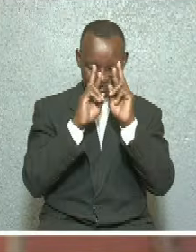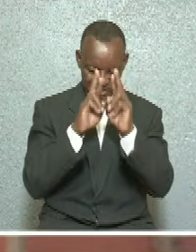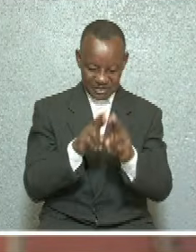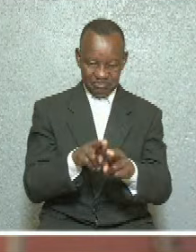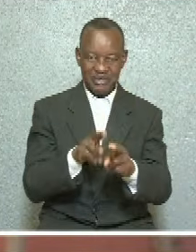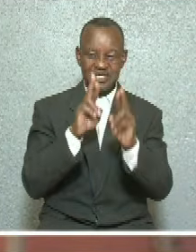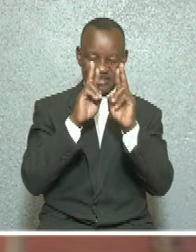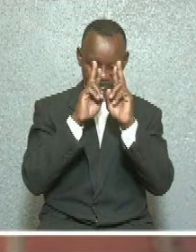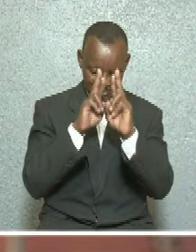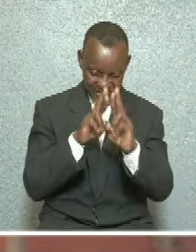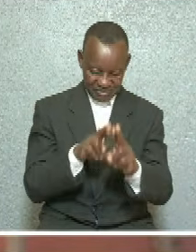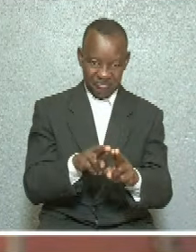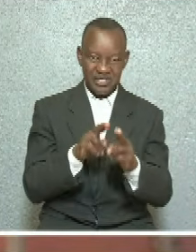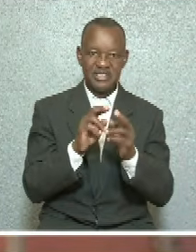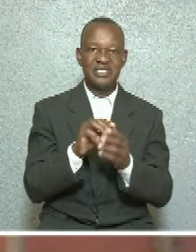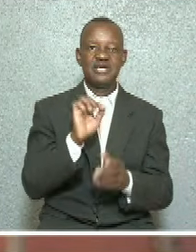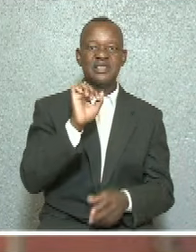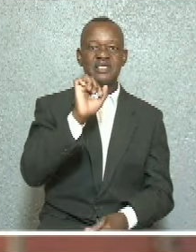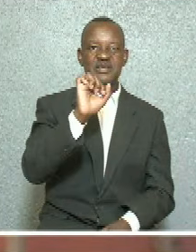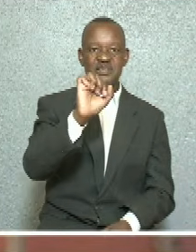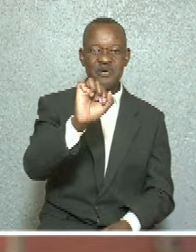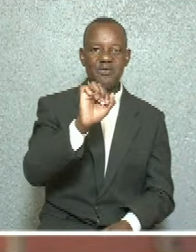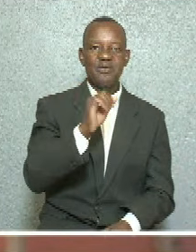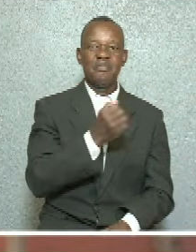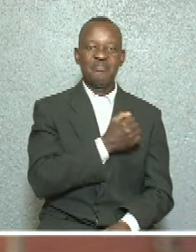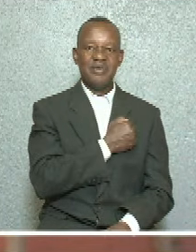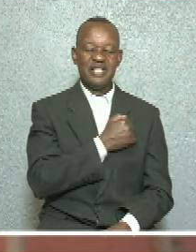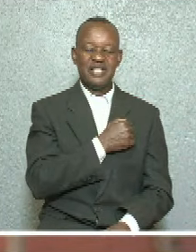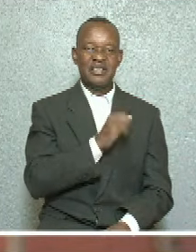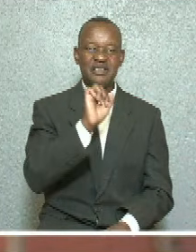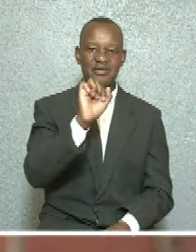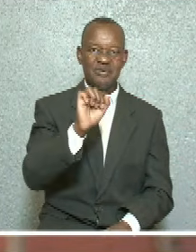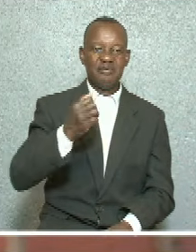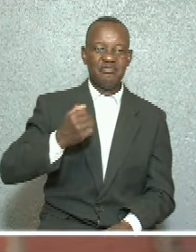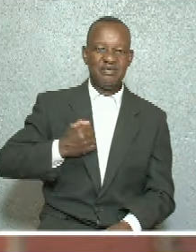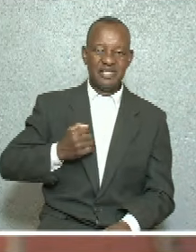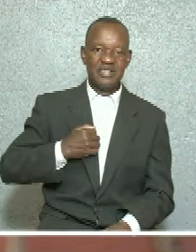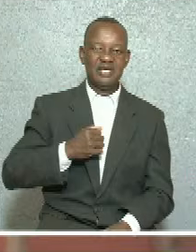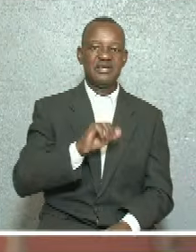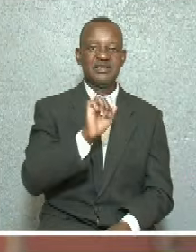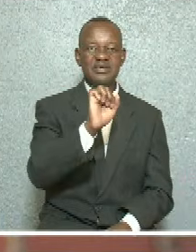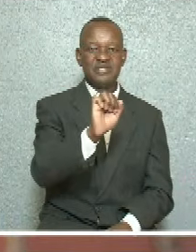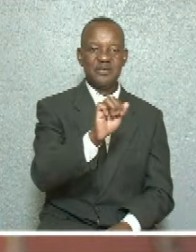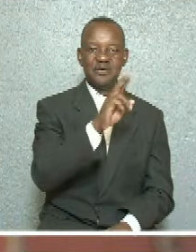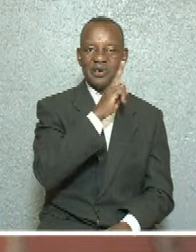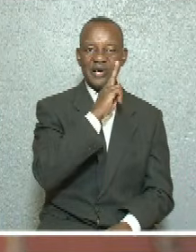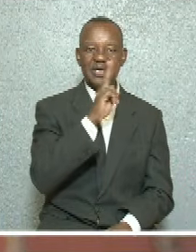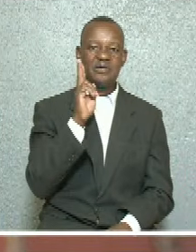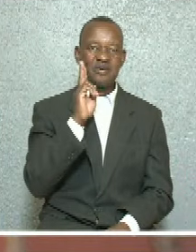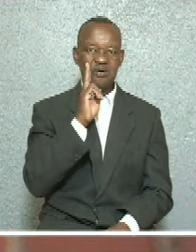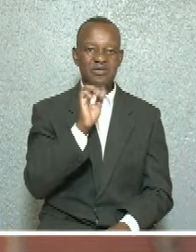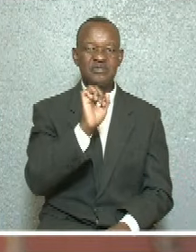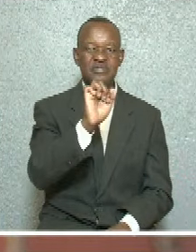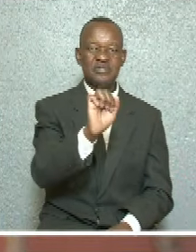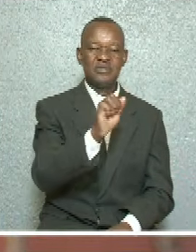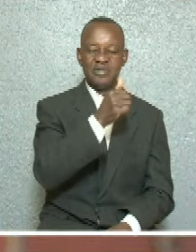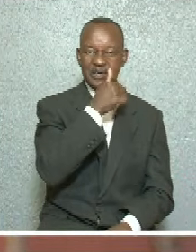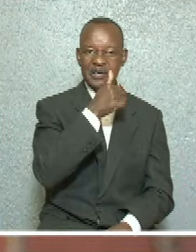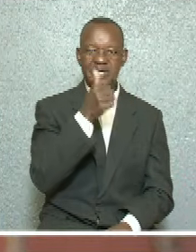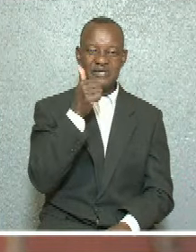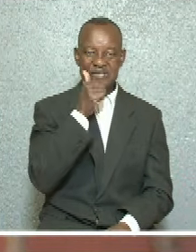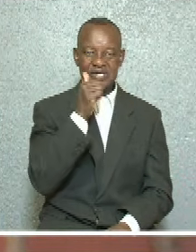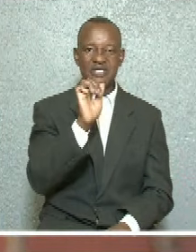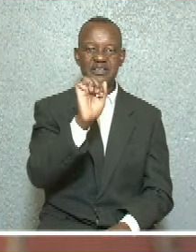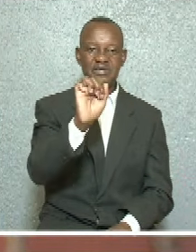father, because they are your mother and father, but your uncles, your aunties, your neighbor, the person on the street, your